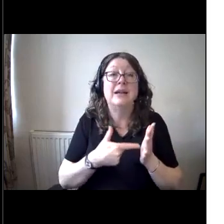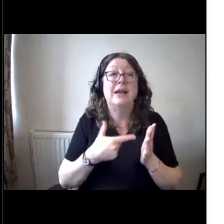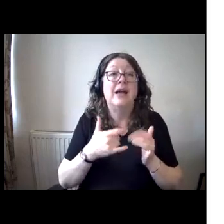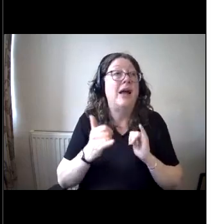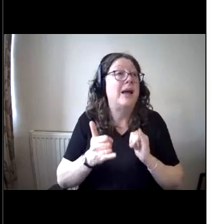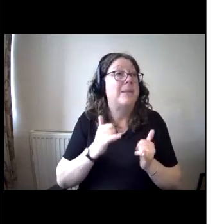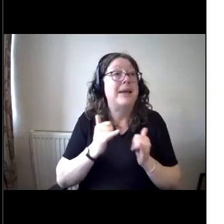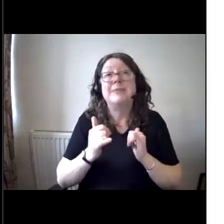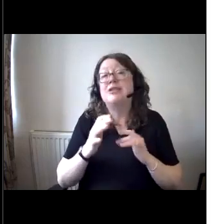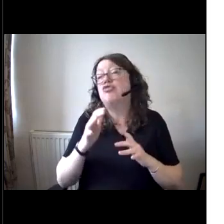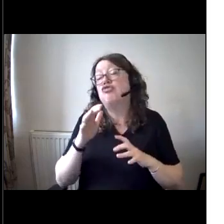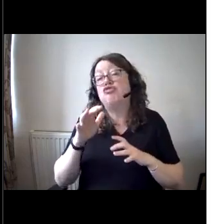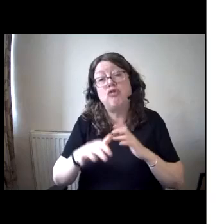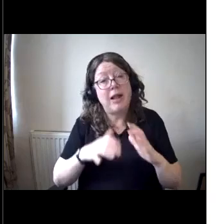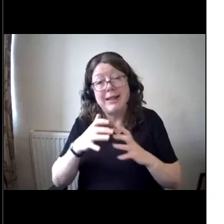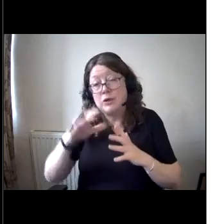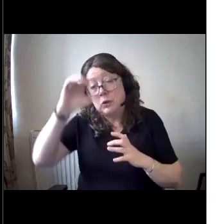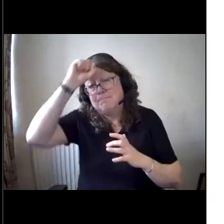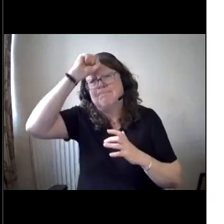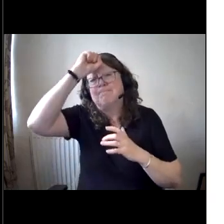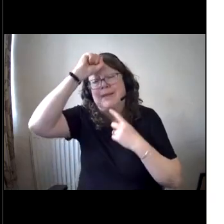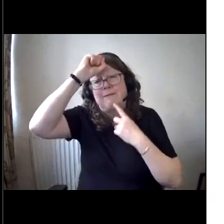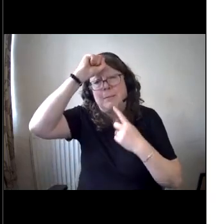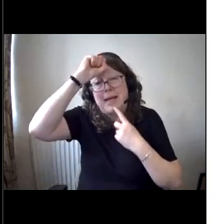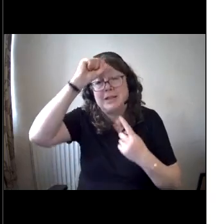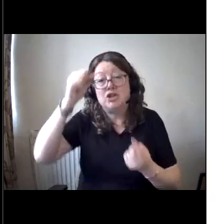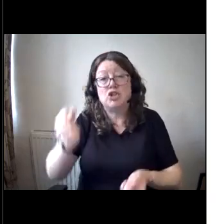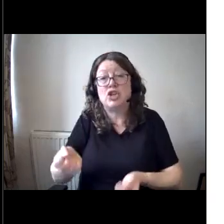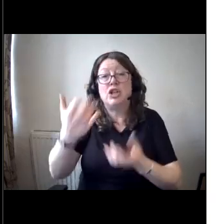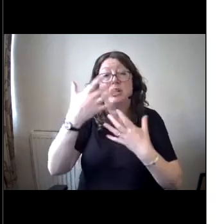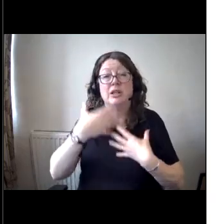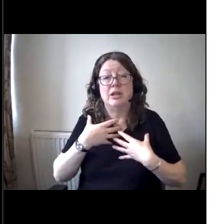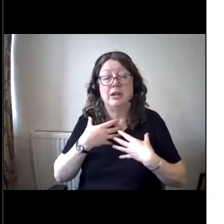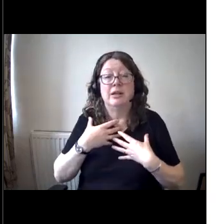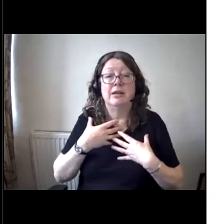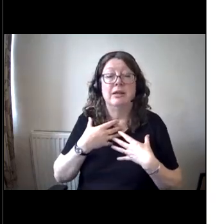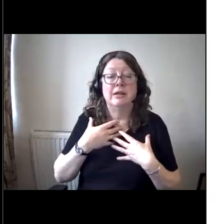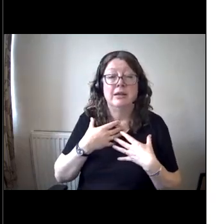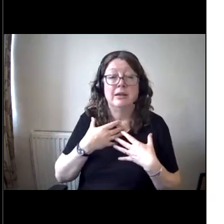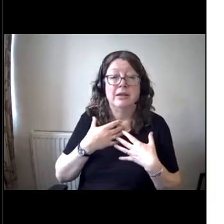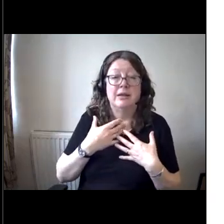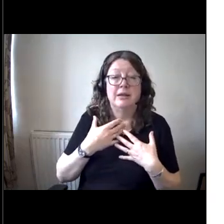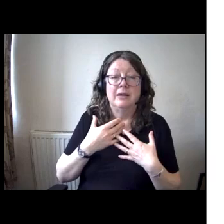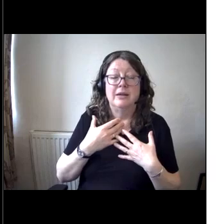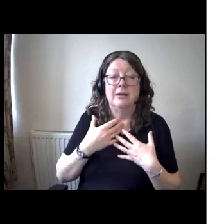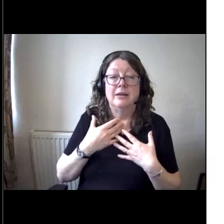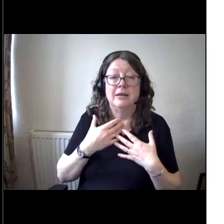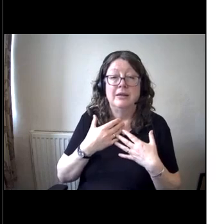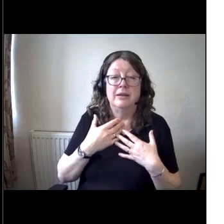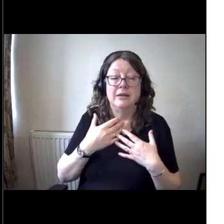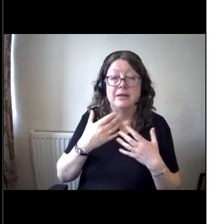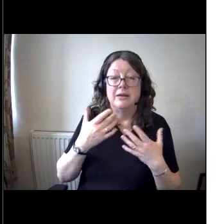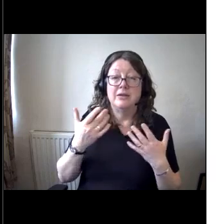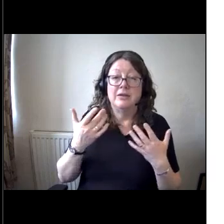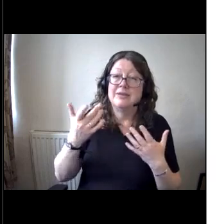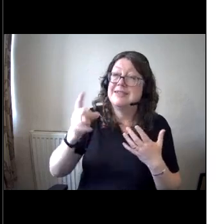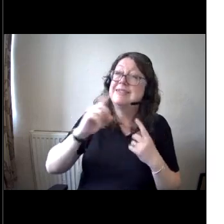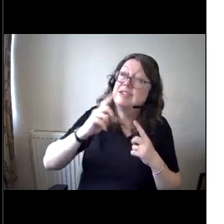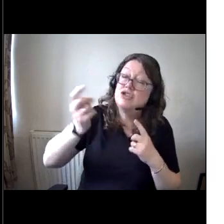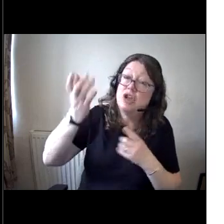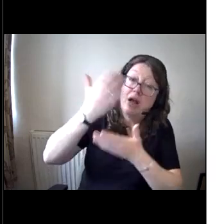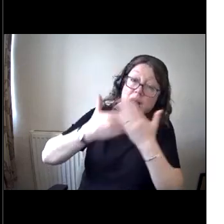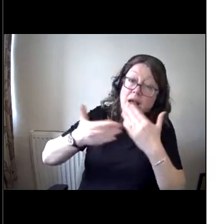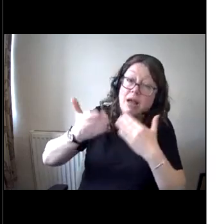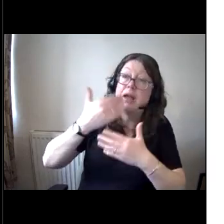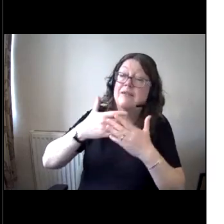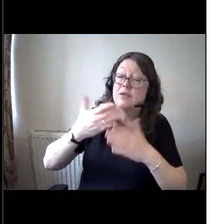to retain information. The teacher at the front of the class is explaining what is needed to complete the